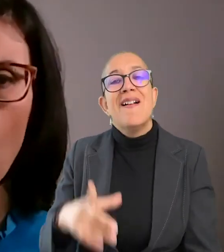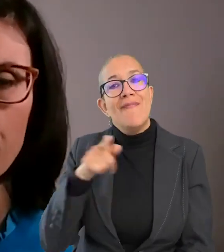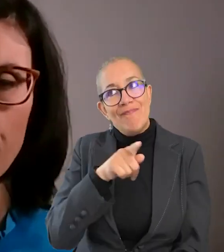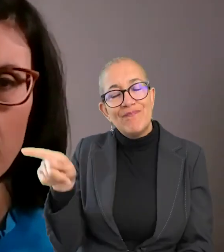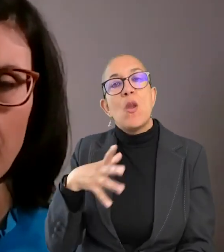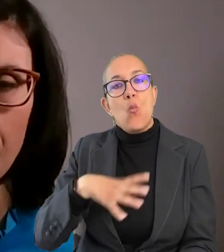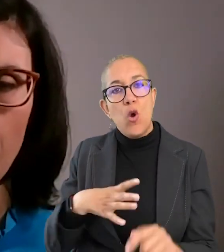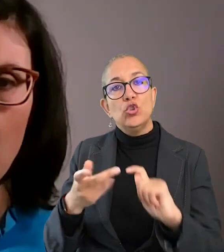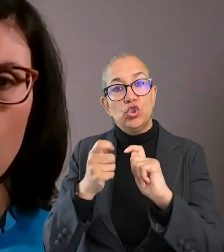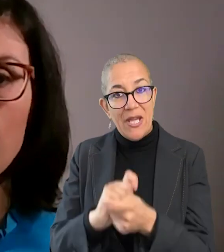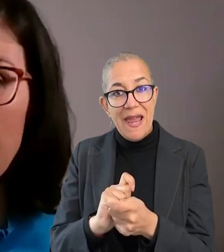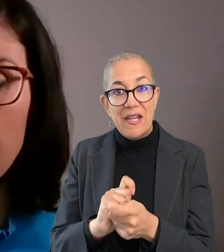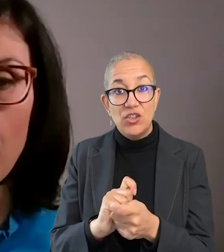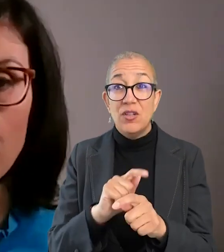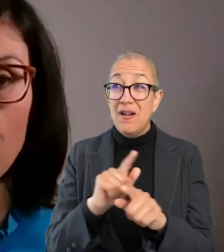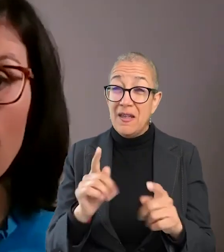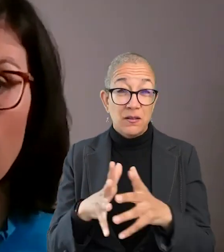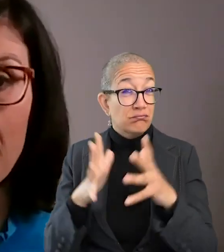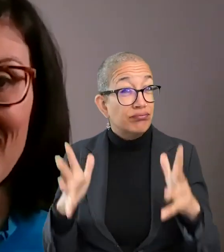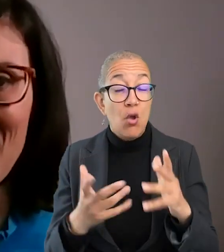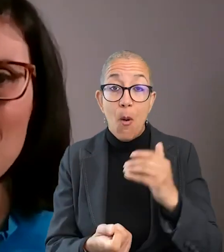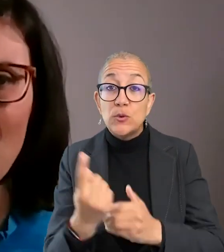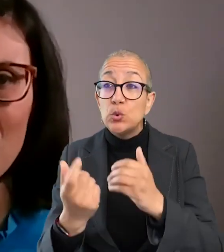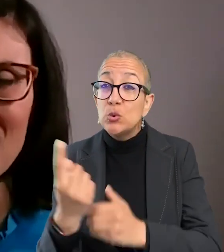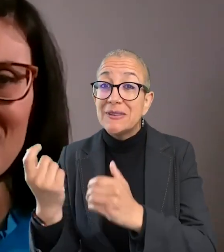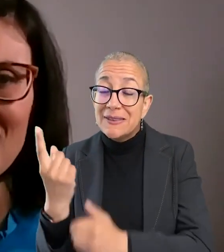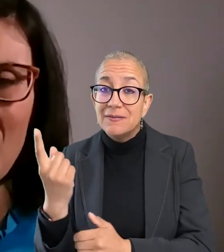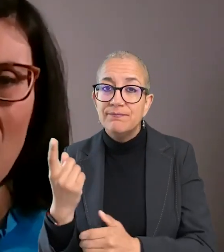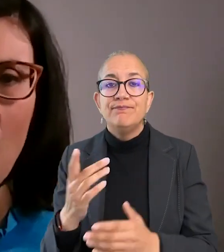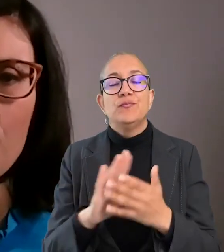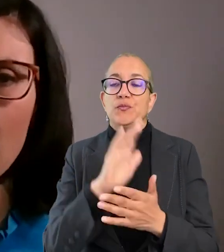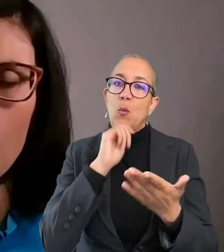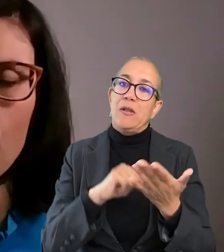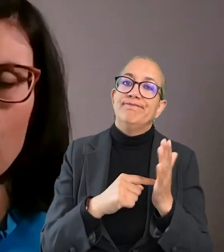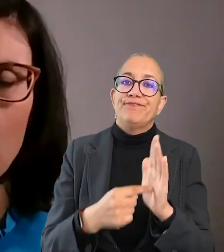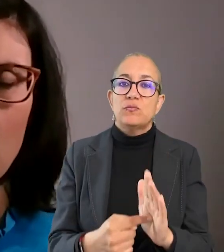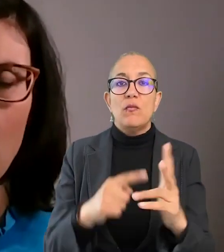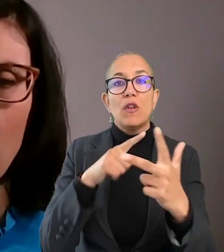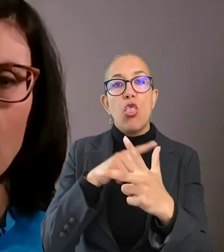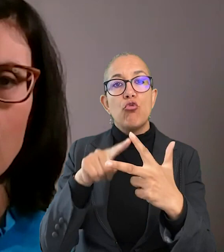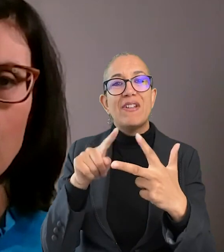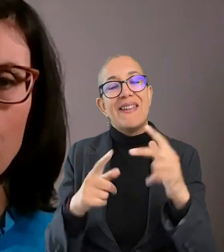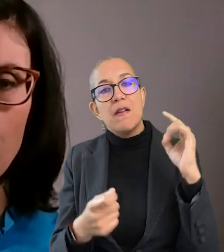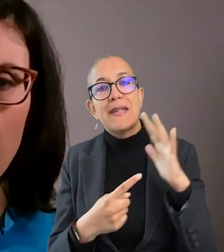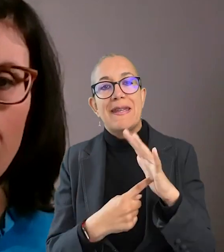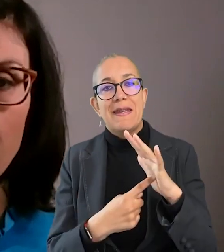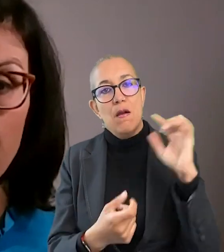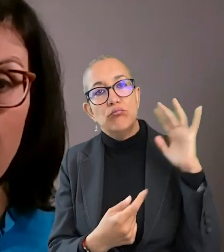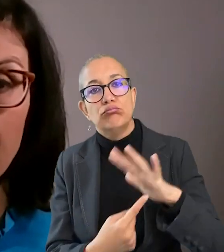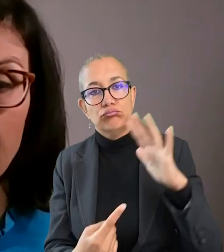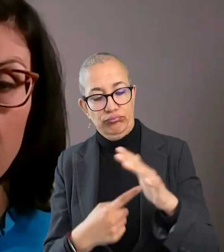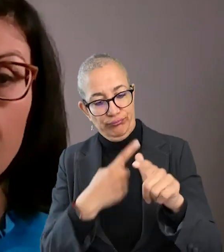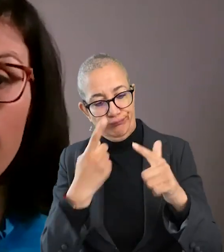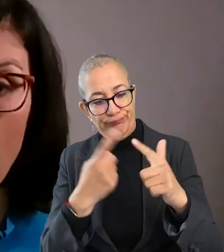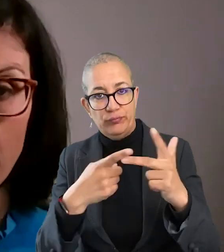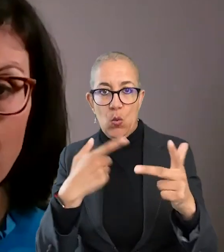huge opportunity, which leads me on to the 3 key priorities that I want to do in my first year